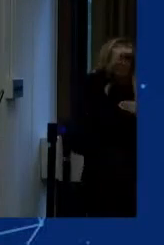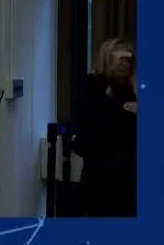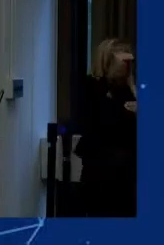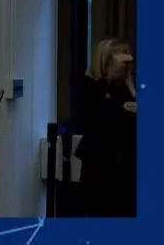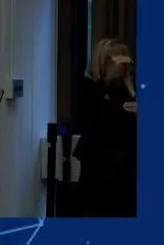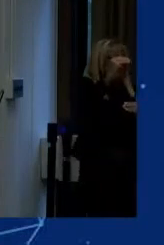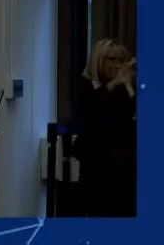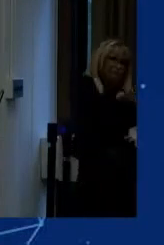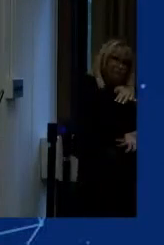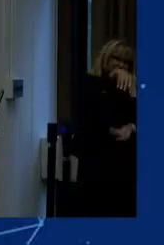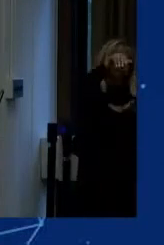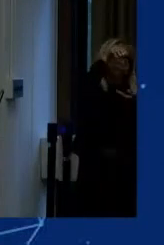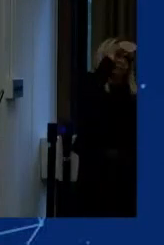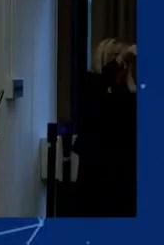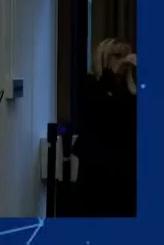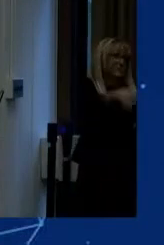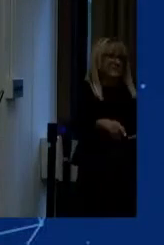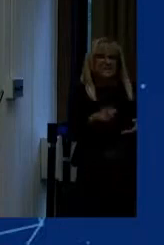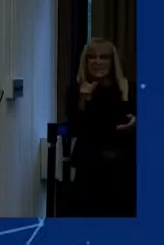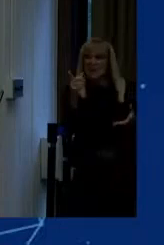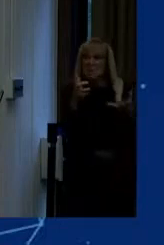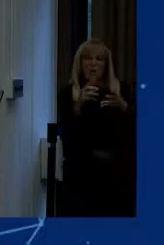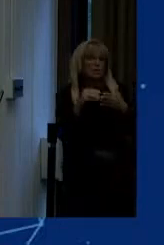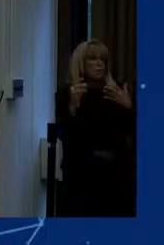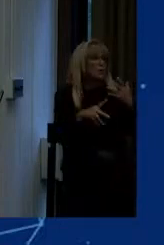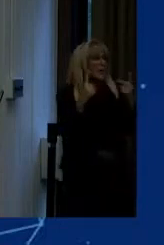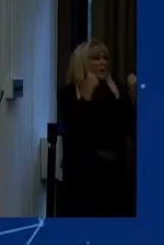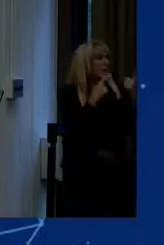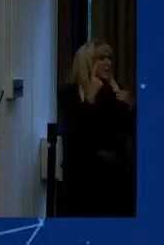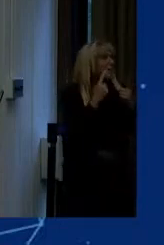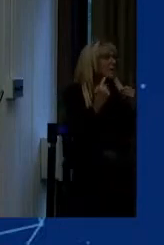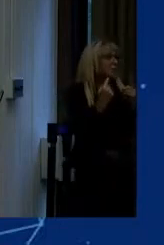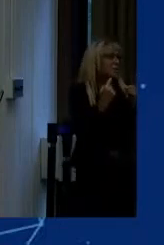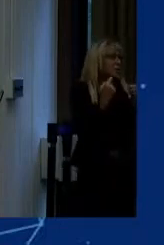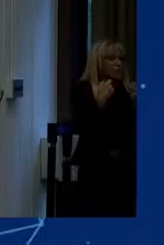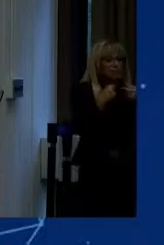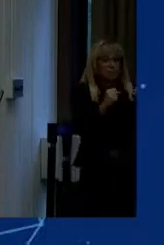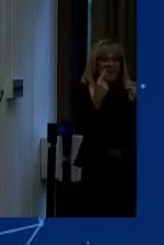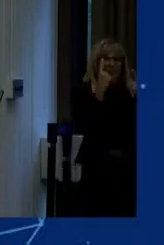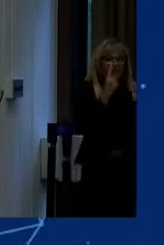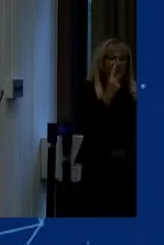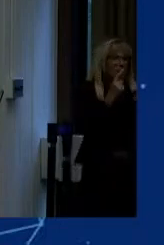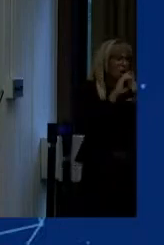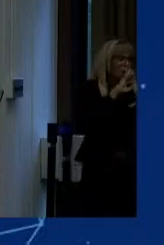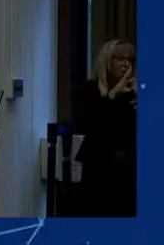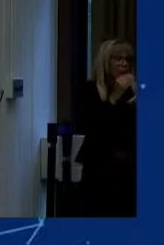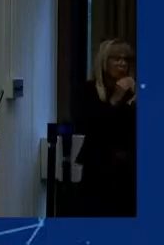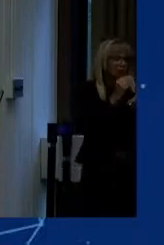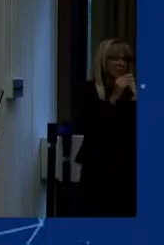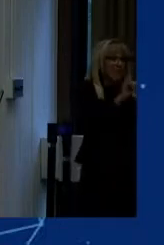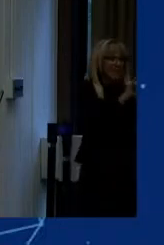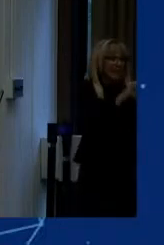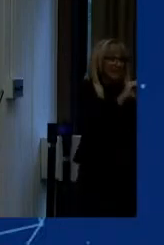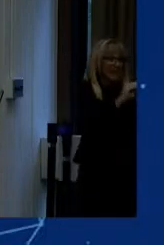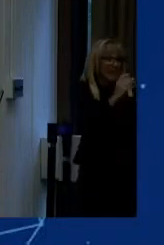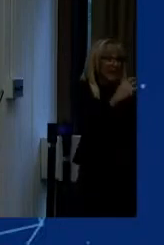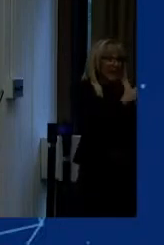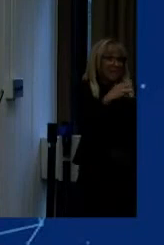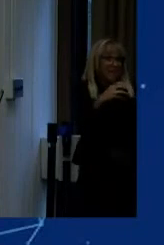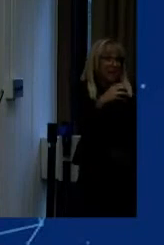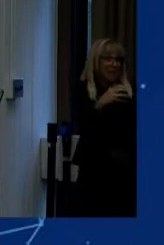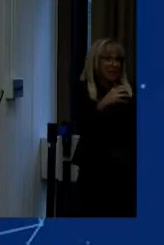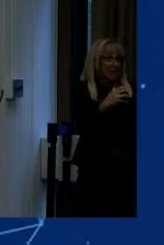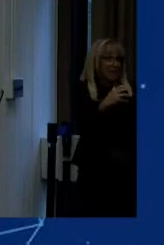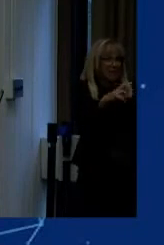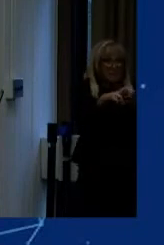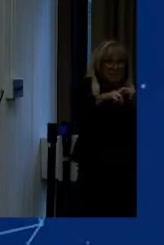general question. So here they want the student to think about strategic thinking, cultural identity, and empowerment in a research paper.